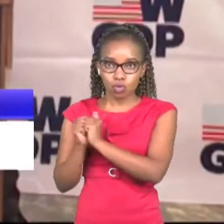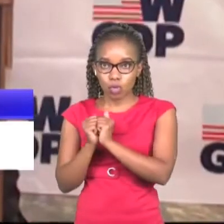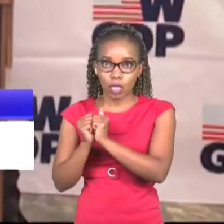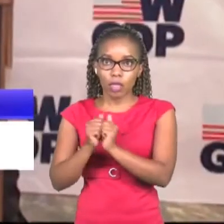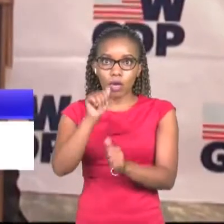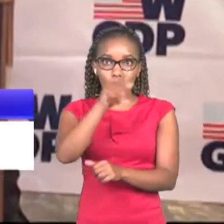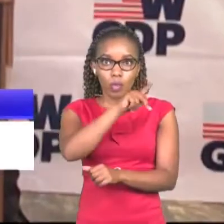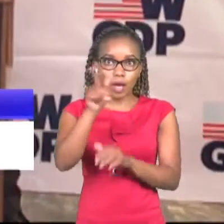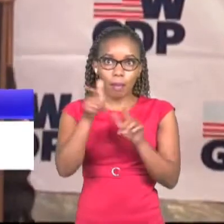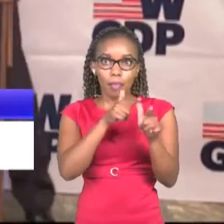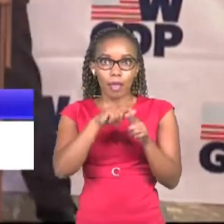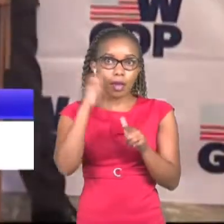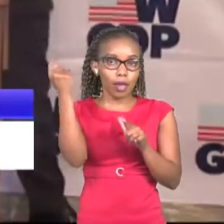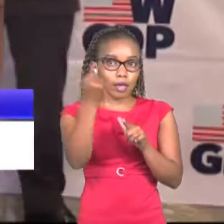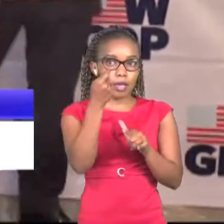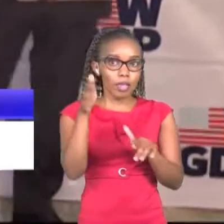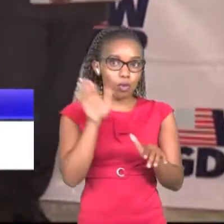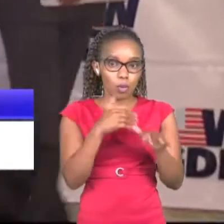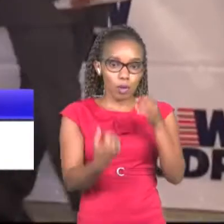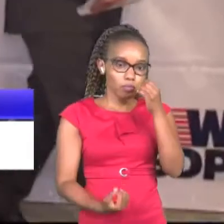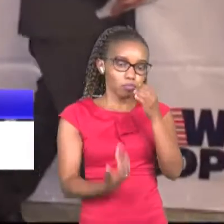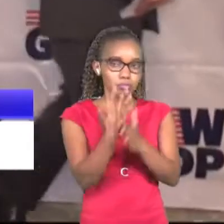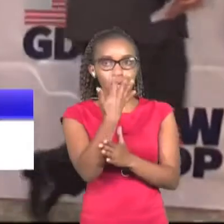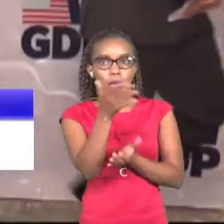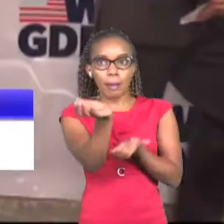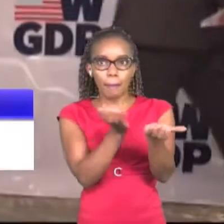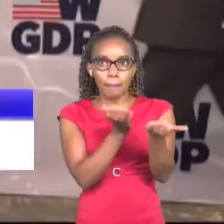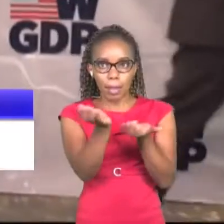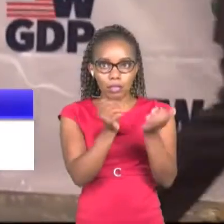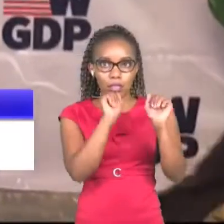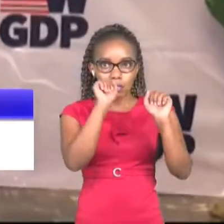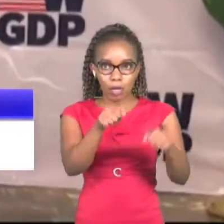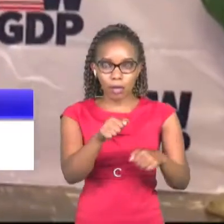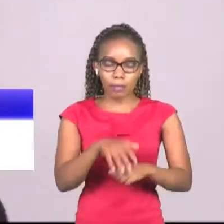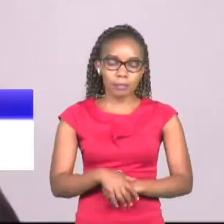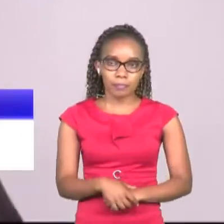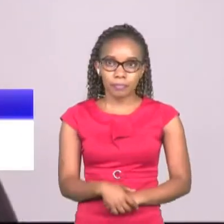Kenyan women launch small-scale businesses.